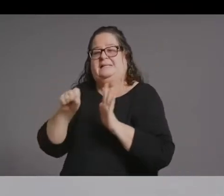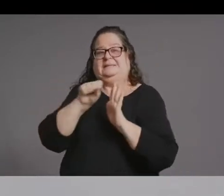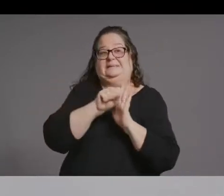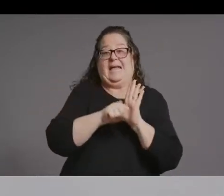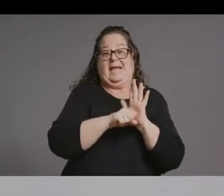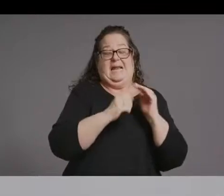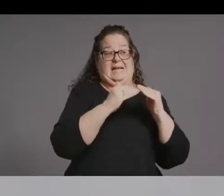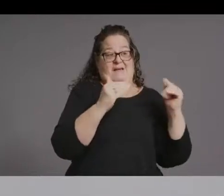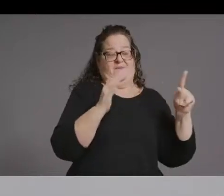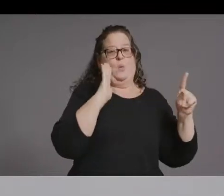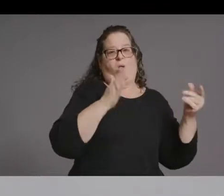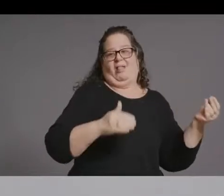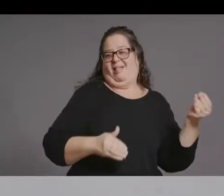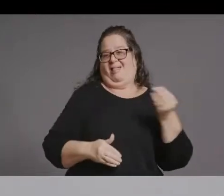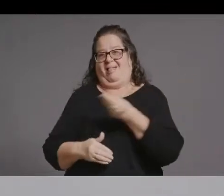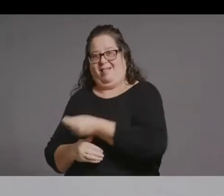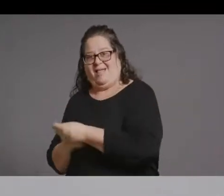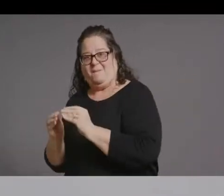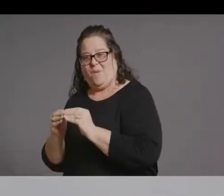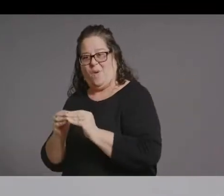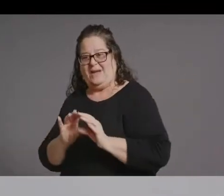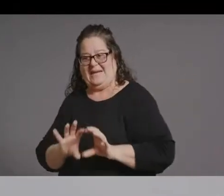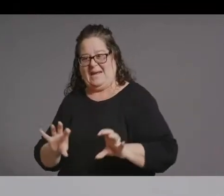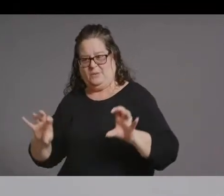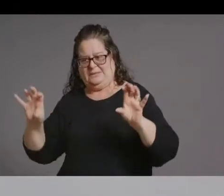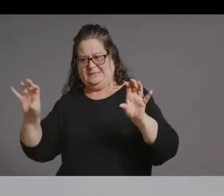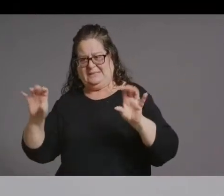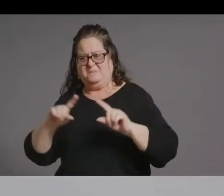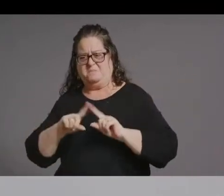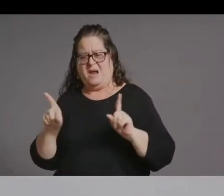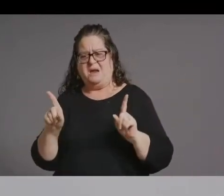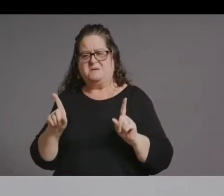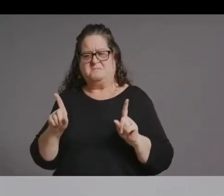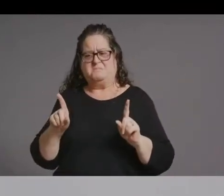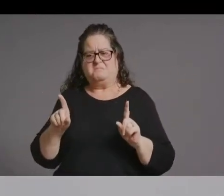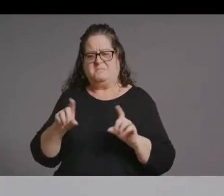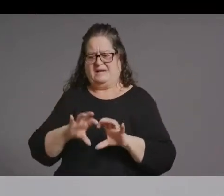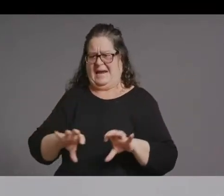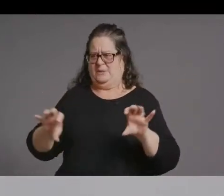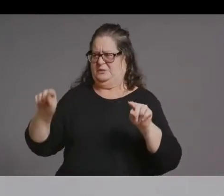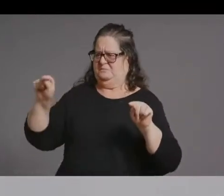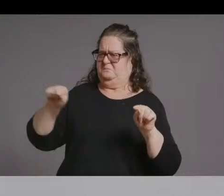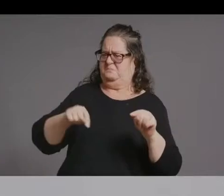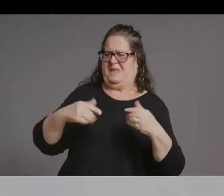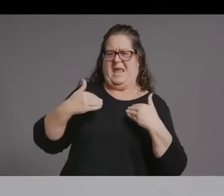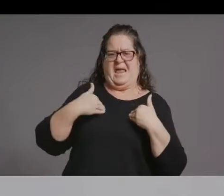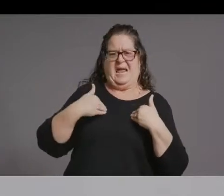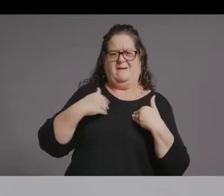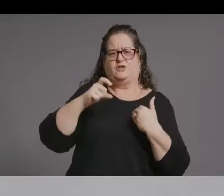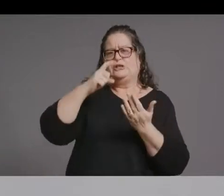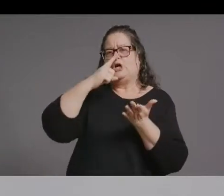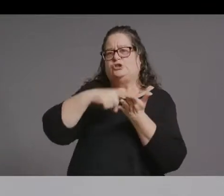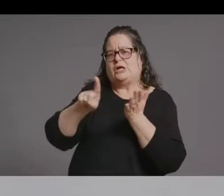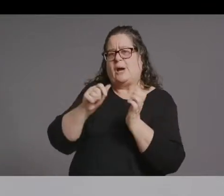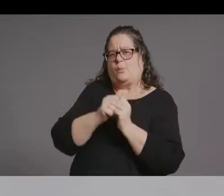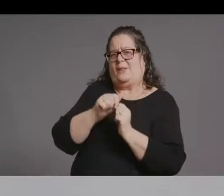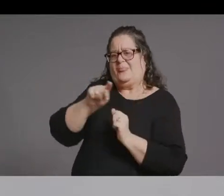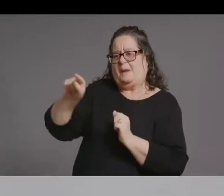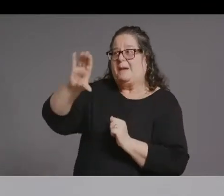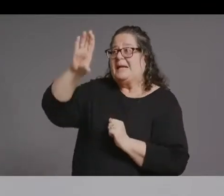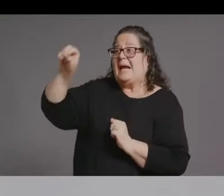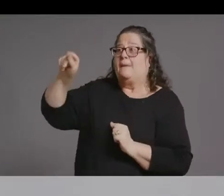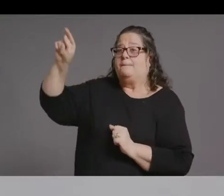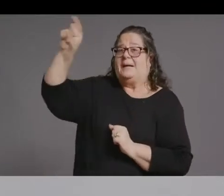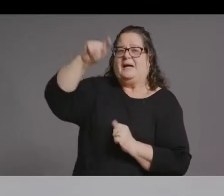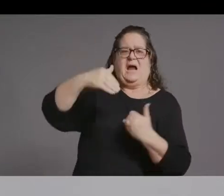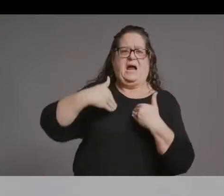widely available, so we would recommend checking with the manufacturers. I have not heard the staffing thing, but I can double check with my team and see what's